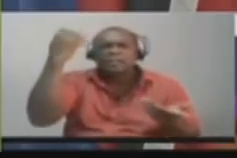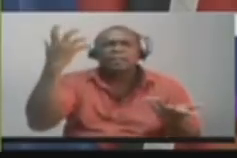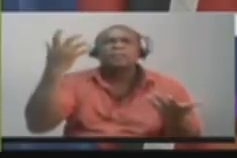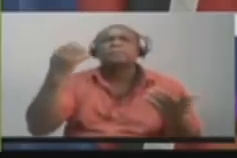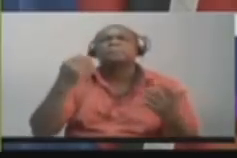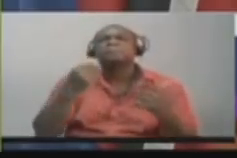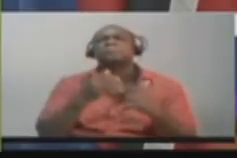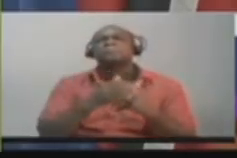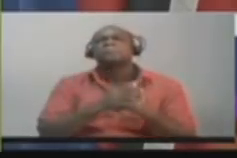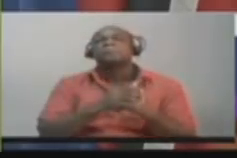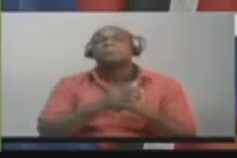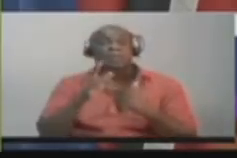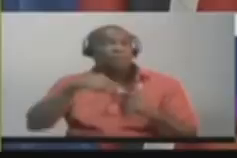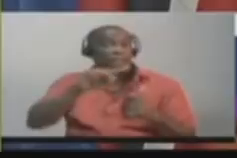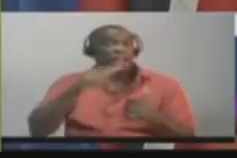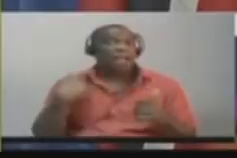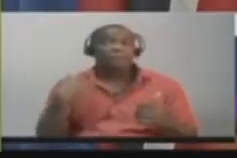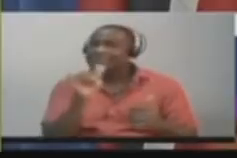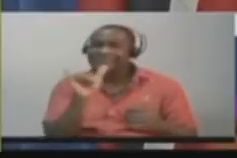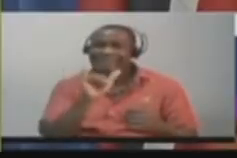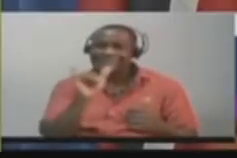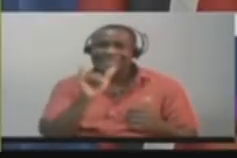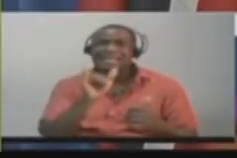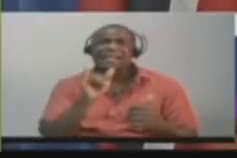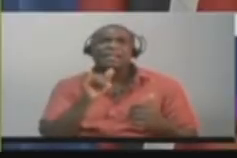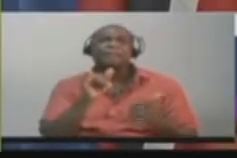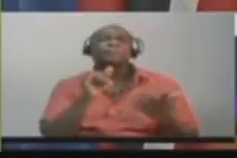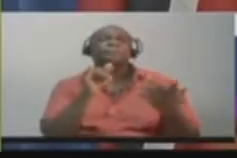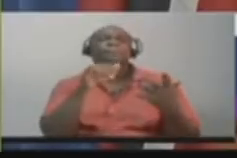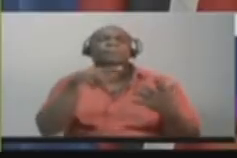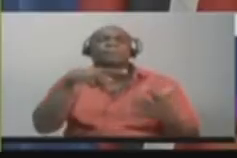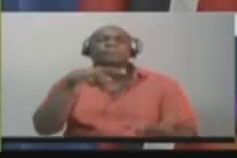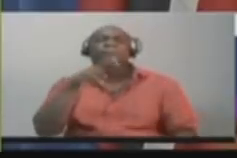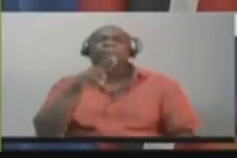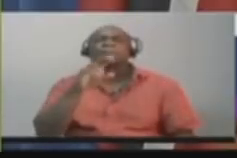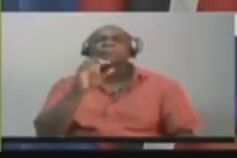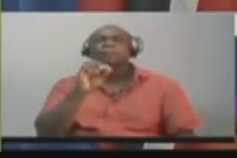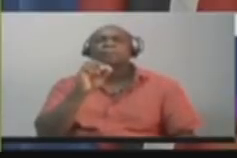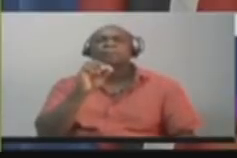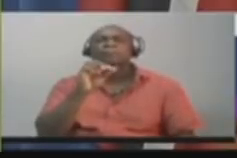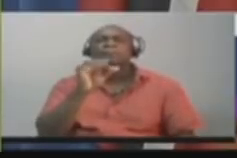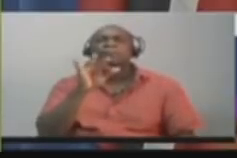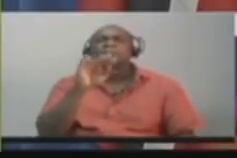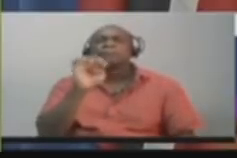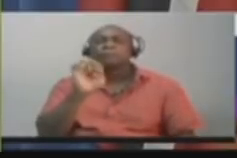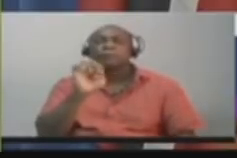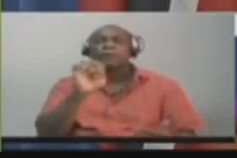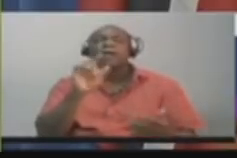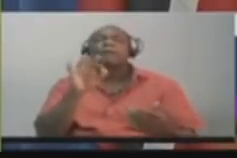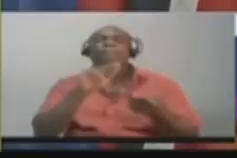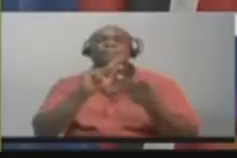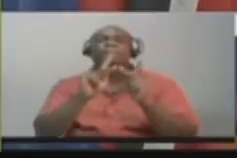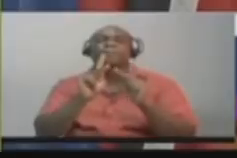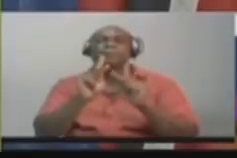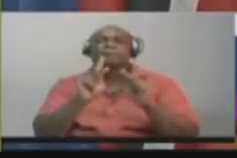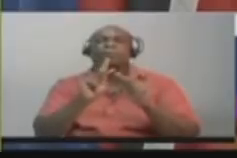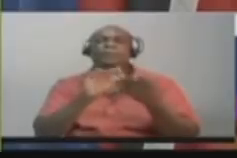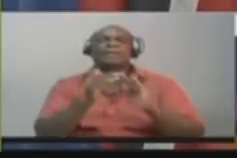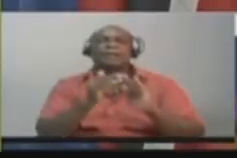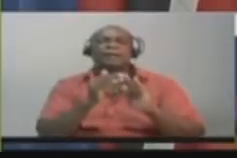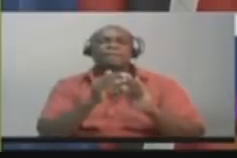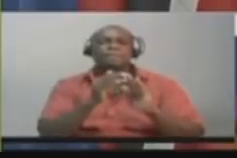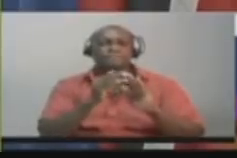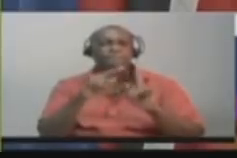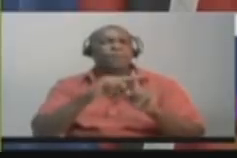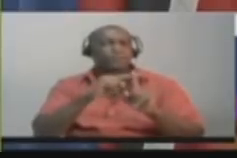older individuals becoming infected and then having a higher case fatality outcome just because of the risk of